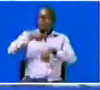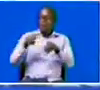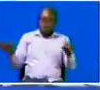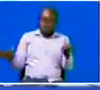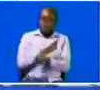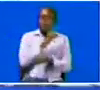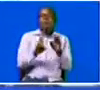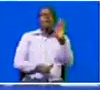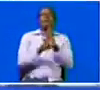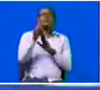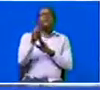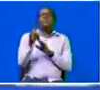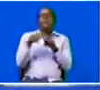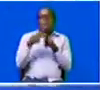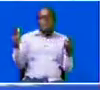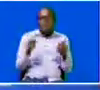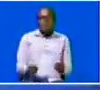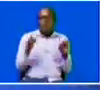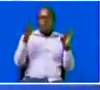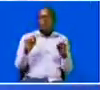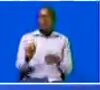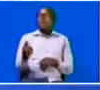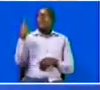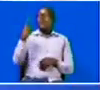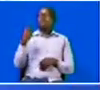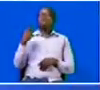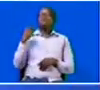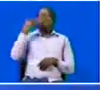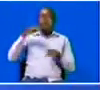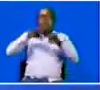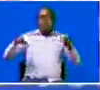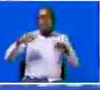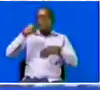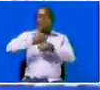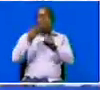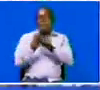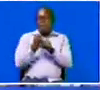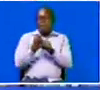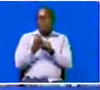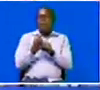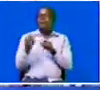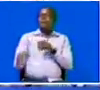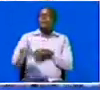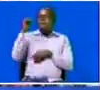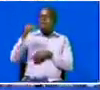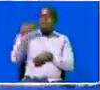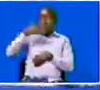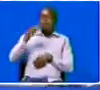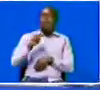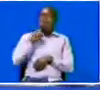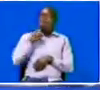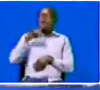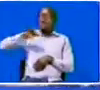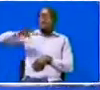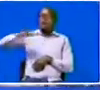field development is scheduled to start once an oil pipeline is built. Although discovery of oil in Turkana